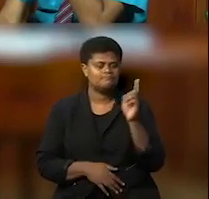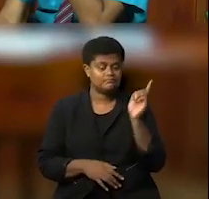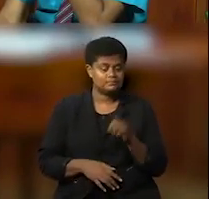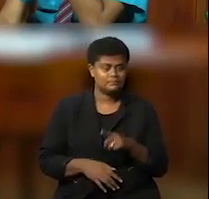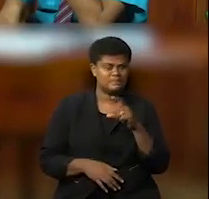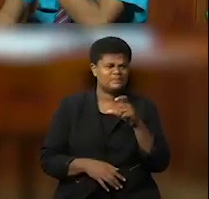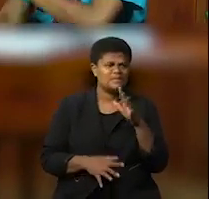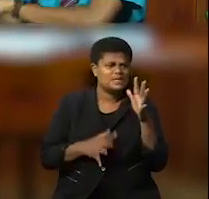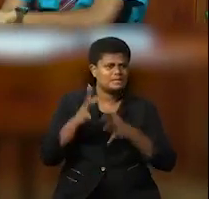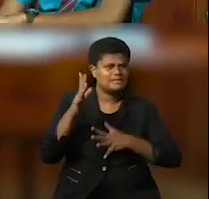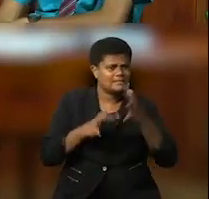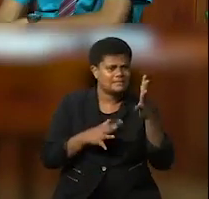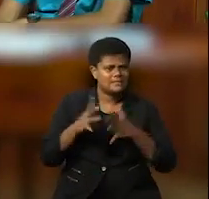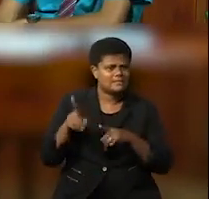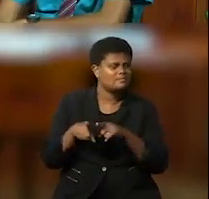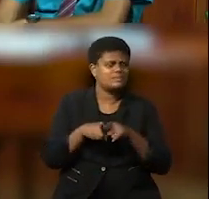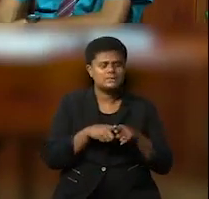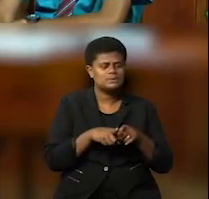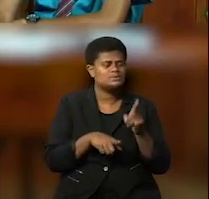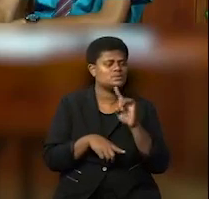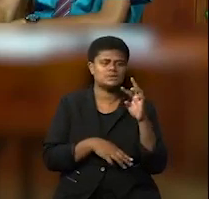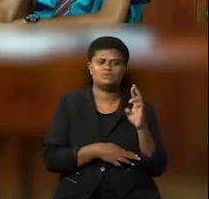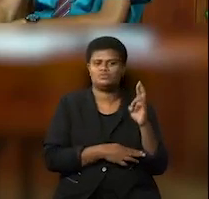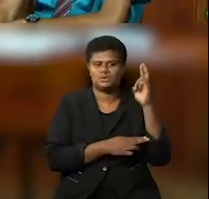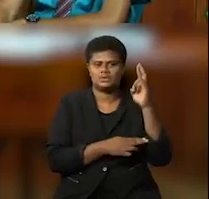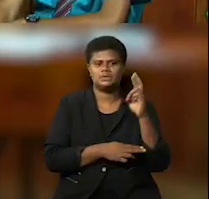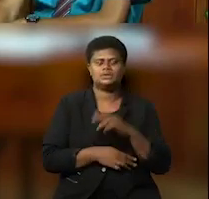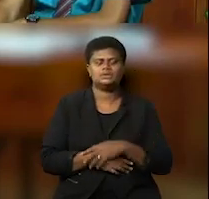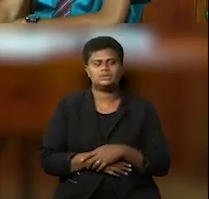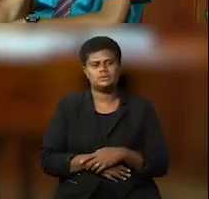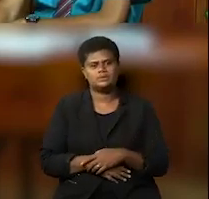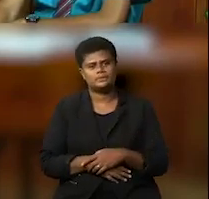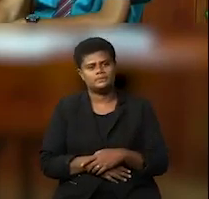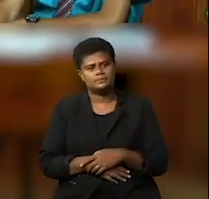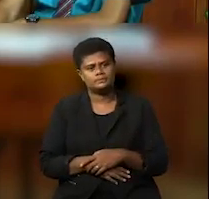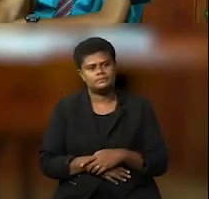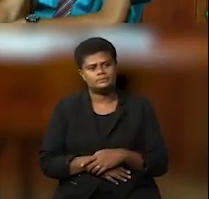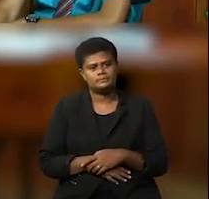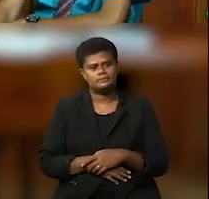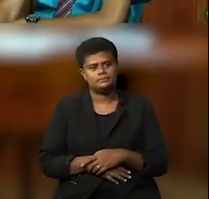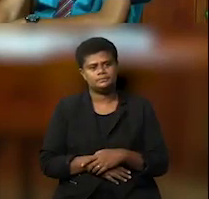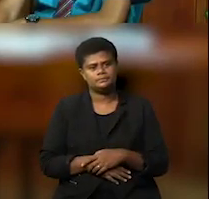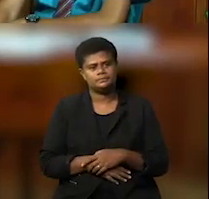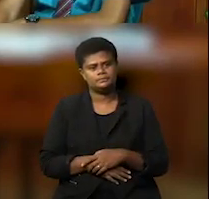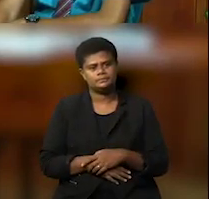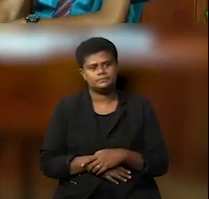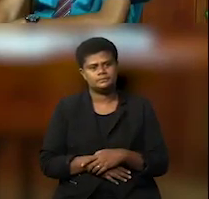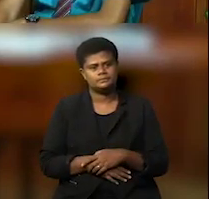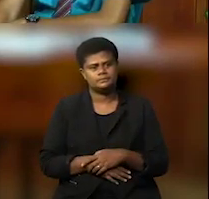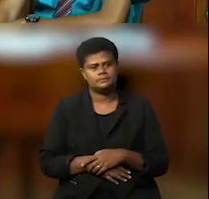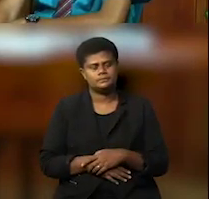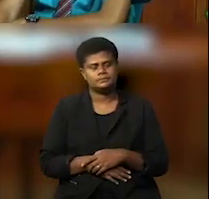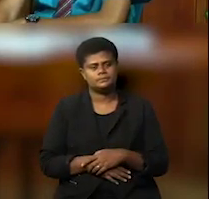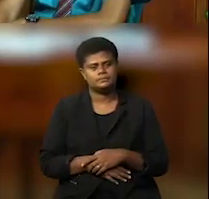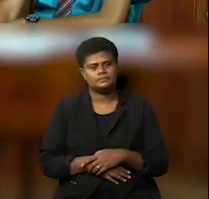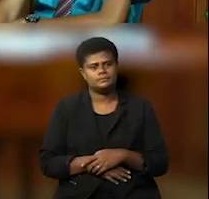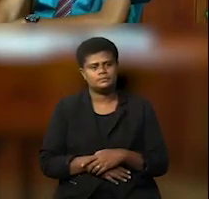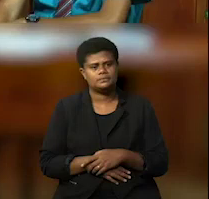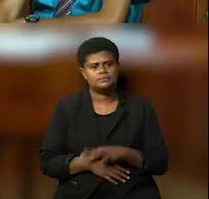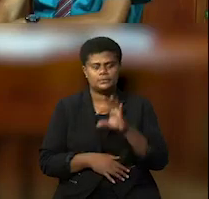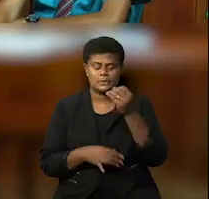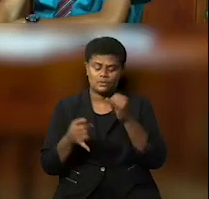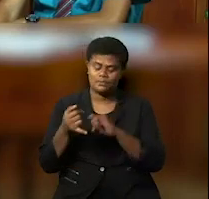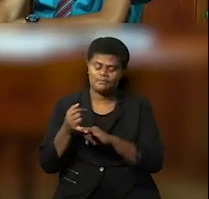means or represents in terms of the sanctuary and the dealings of the sanctuary. Mm-hmm. We find that the sanctuary is where, you know, sacrifices are being